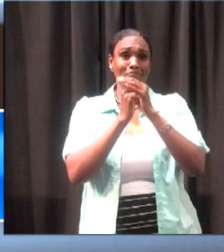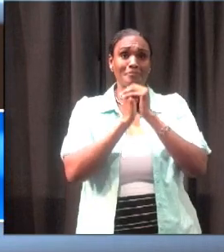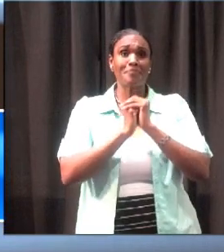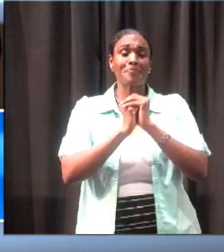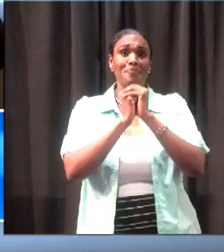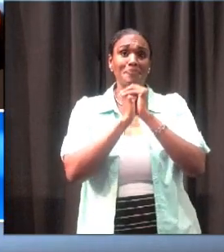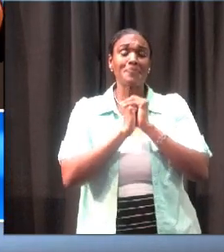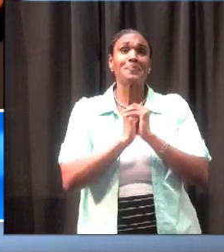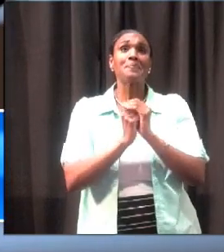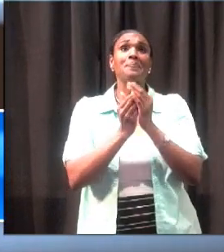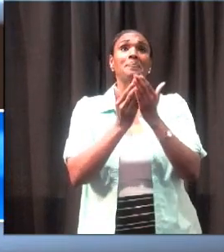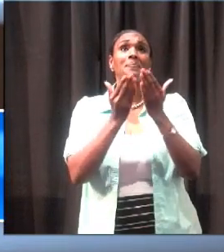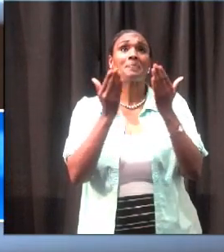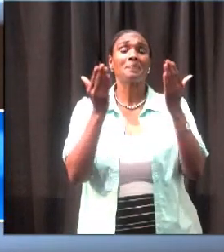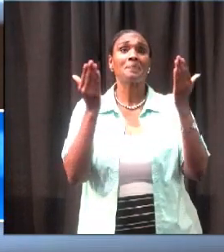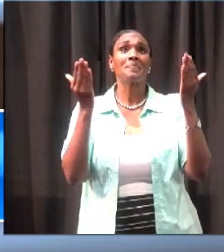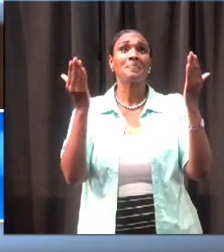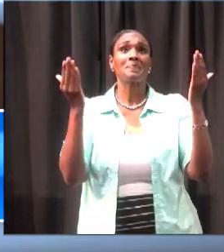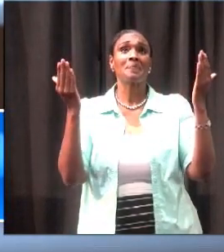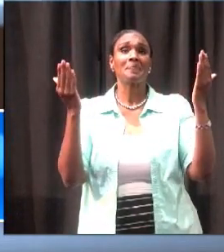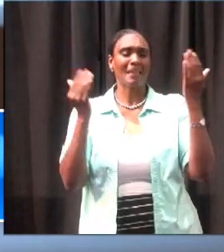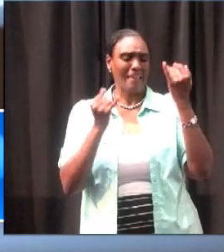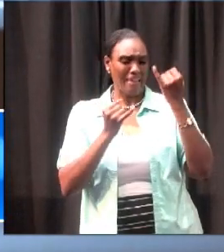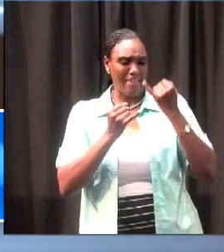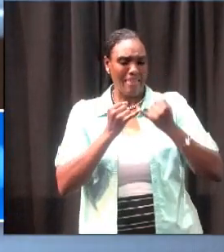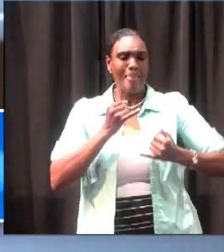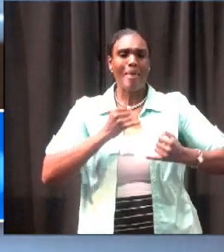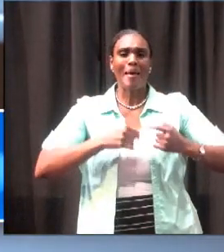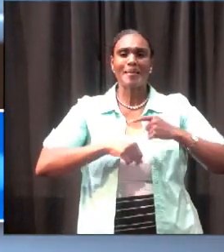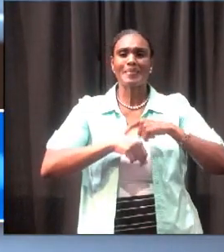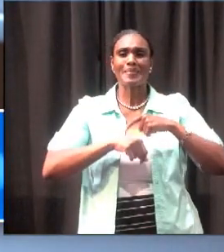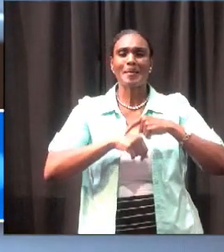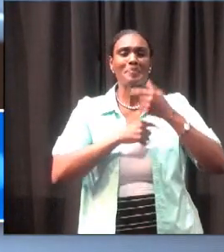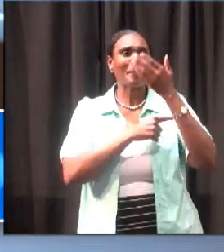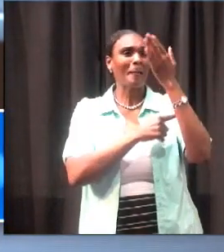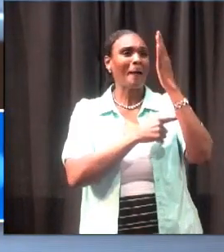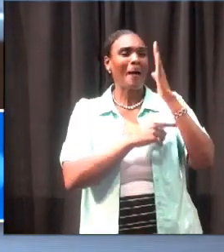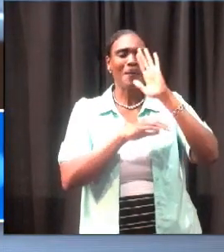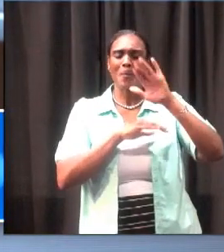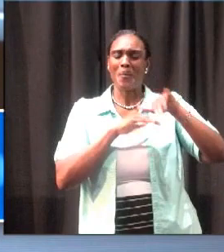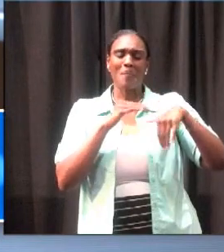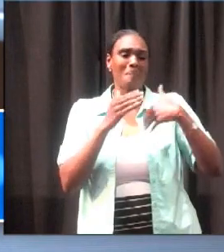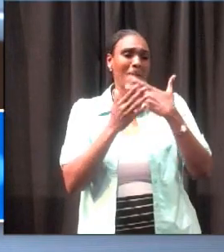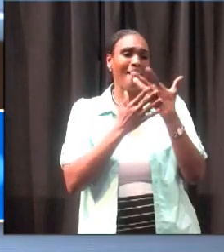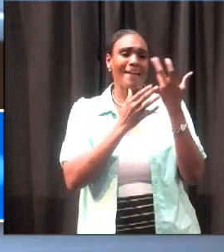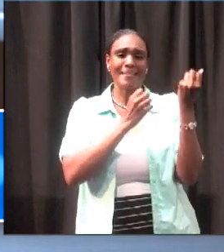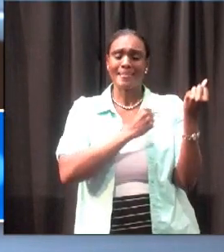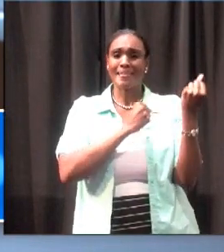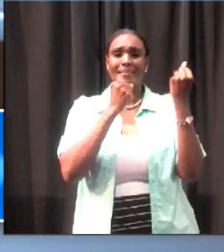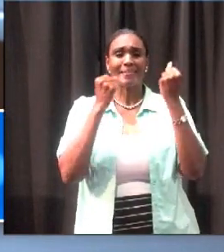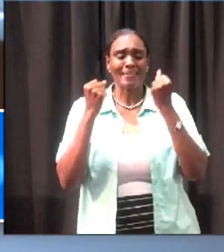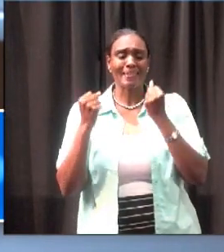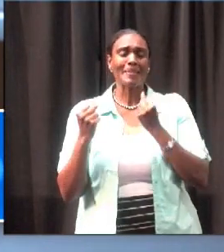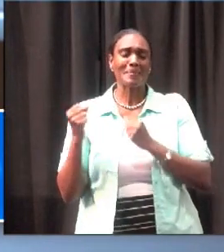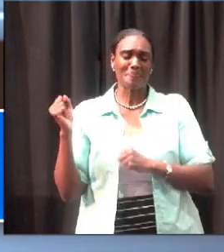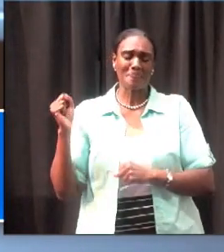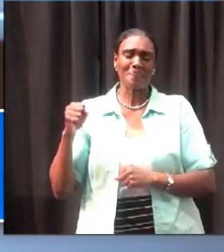worship you. One last time, lift it. Say, God Almighty,